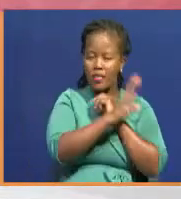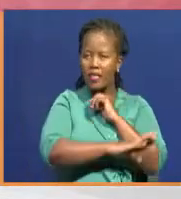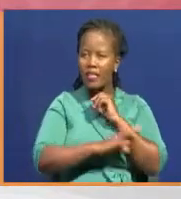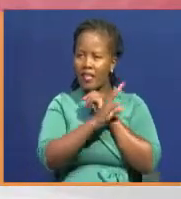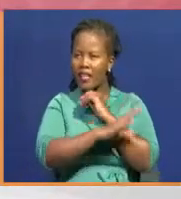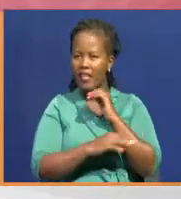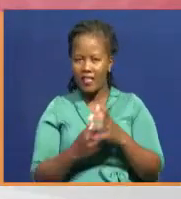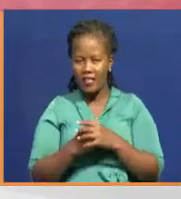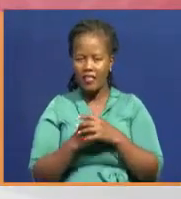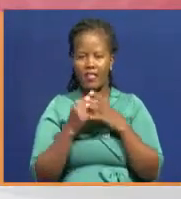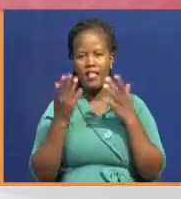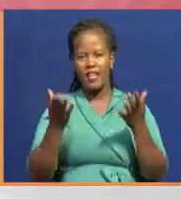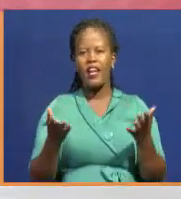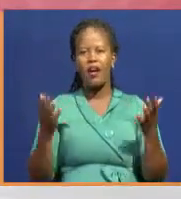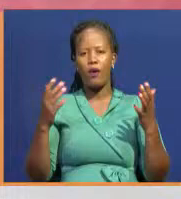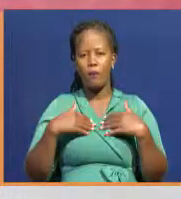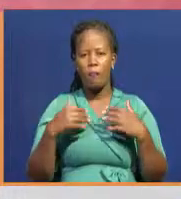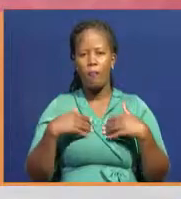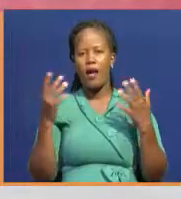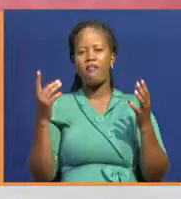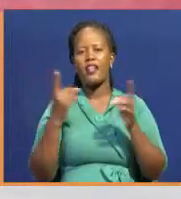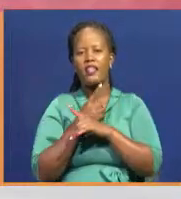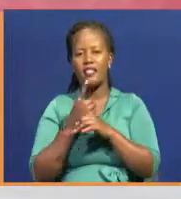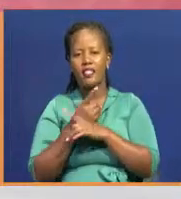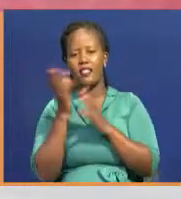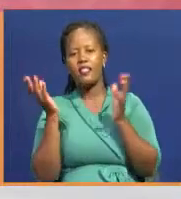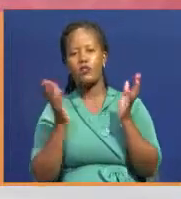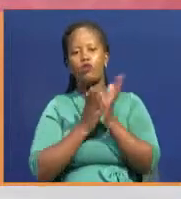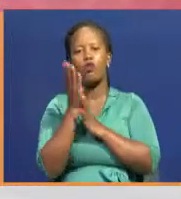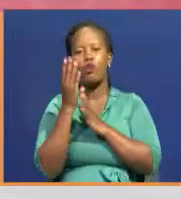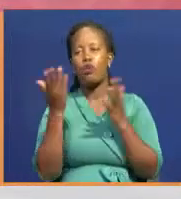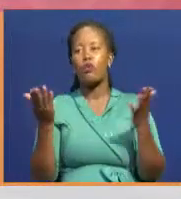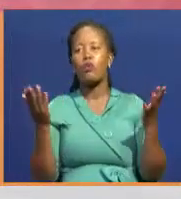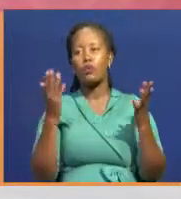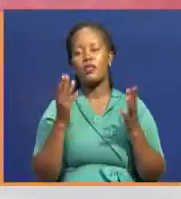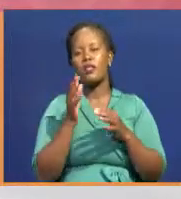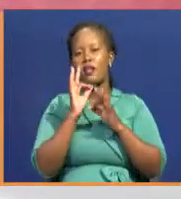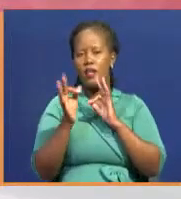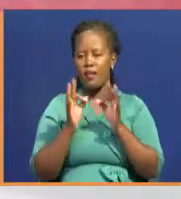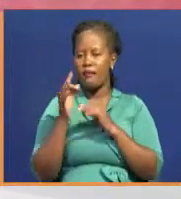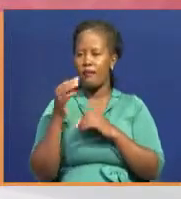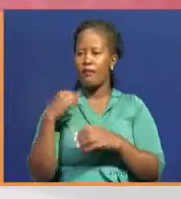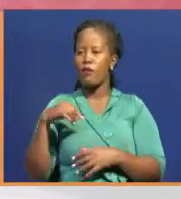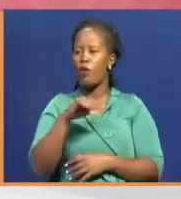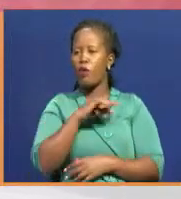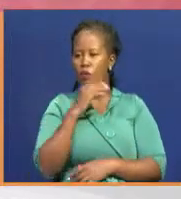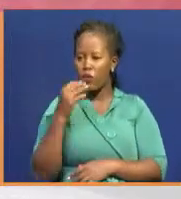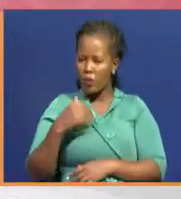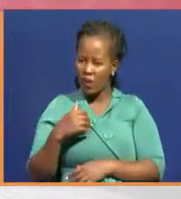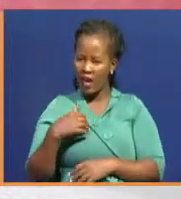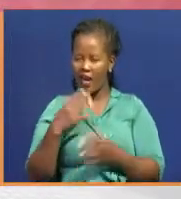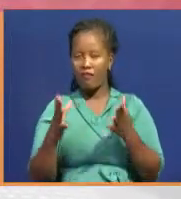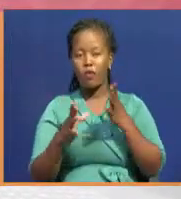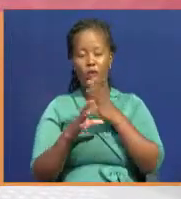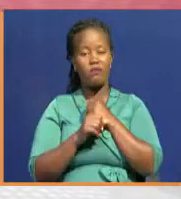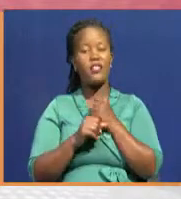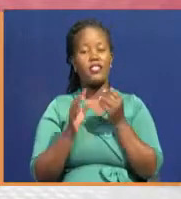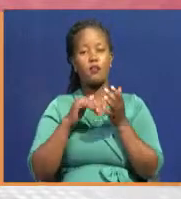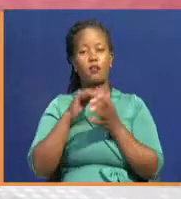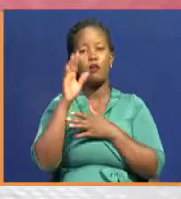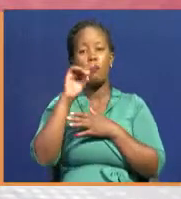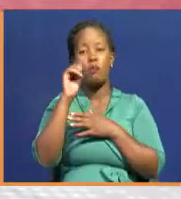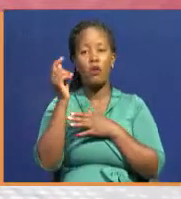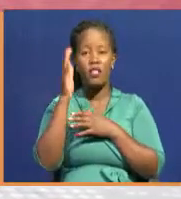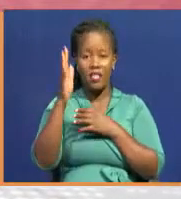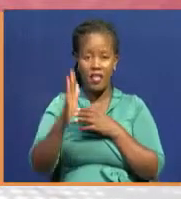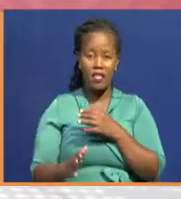with tailor-made courses such as the real estate one, will it instill confidence in Kenyans and our brothers